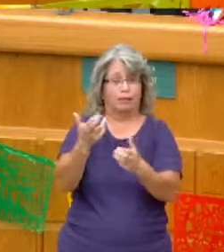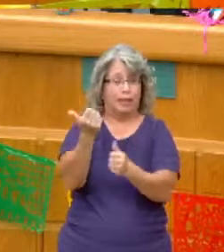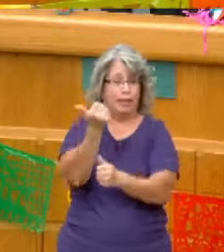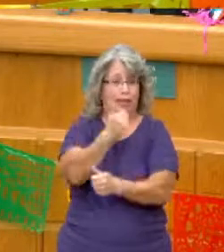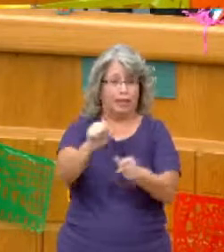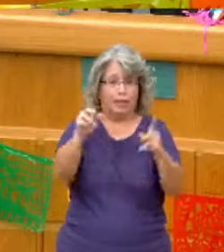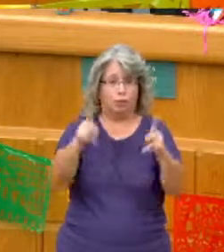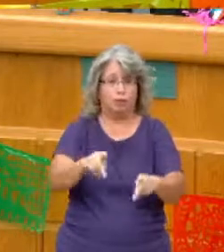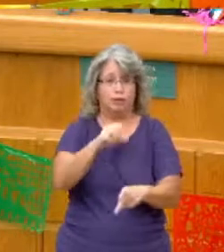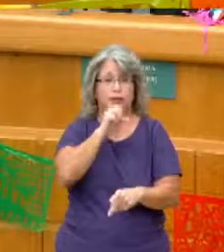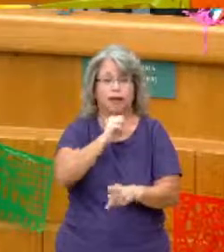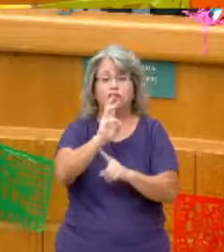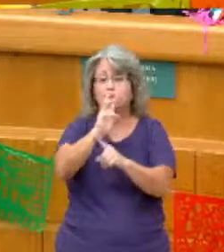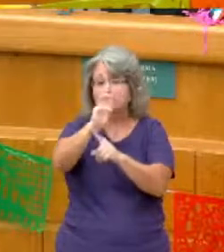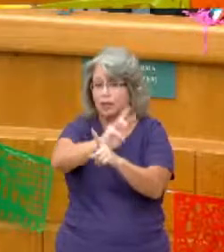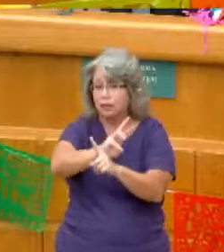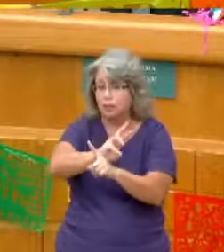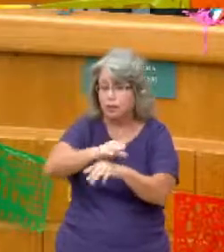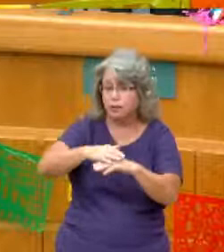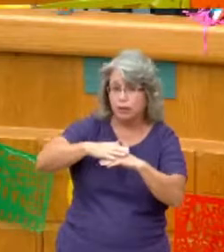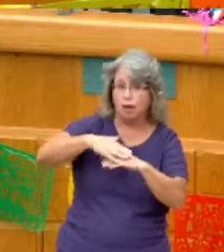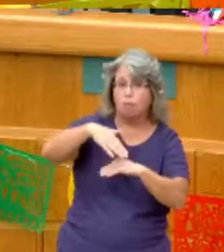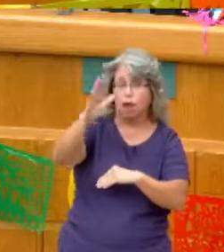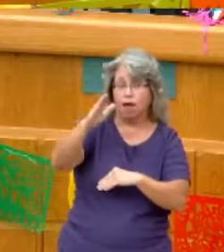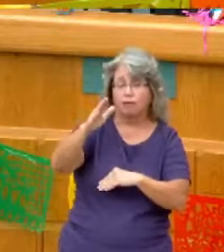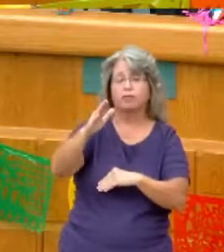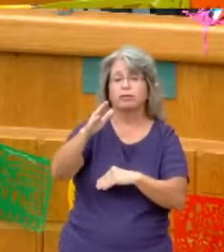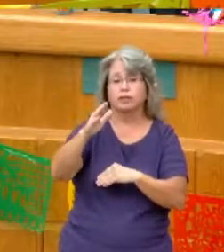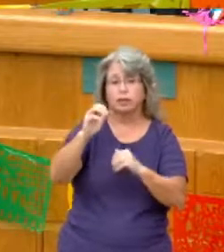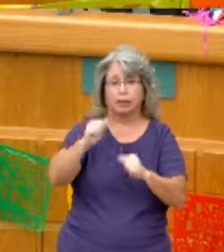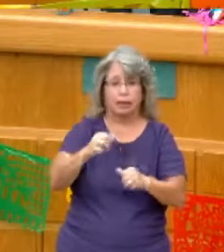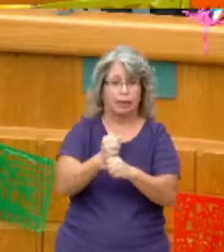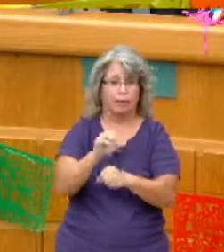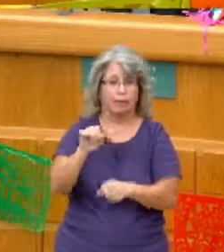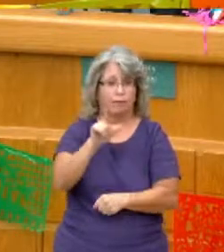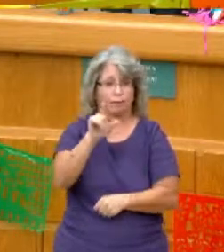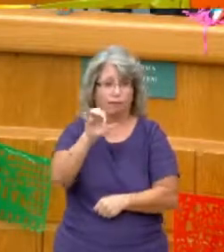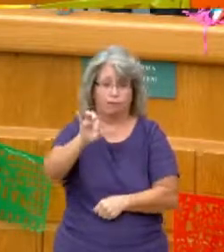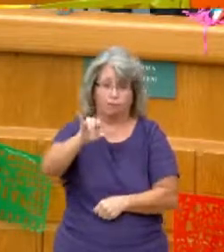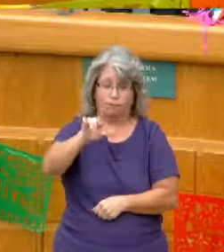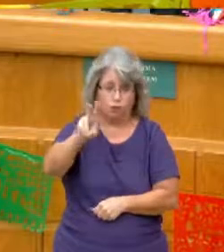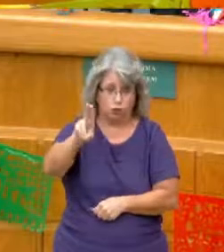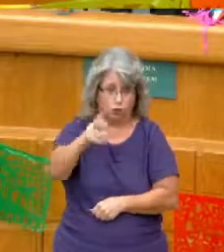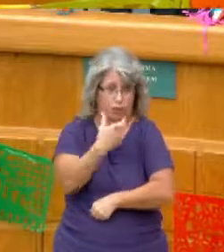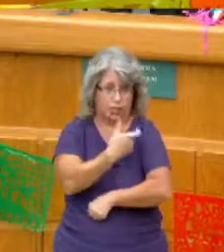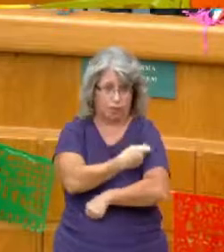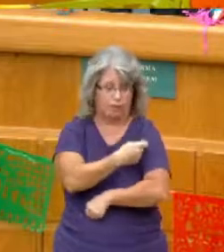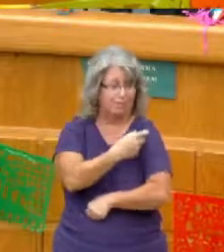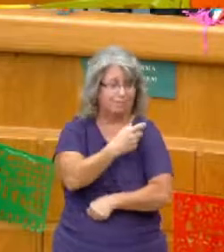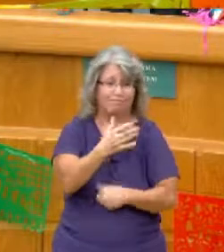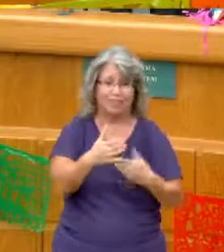get their flu vaccine, and that includes pregnant women. So everyone should get their flu vaccine.